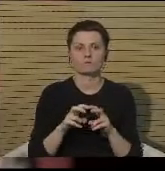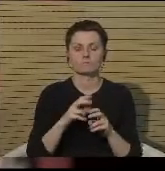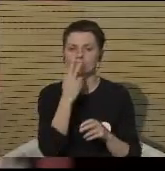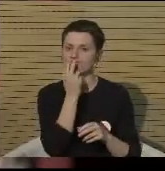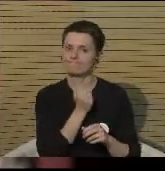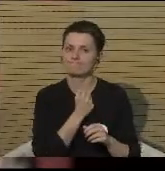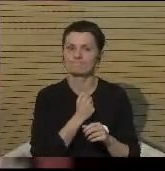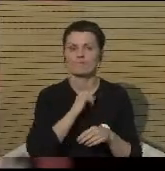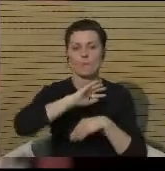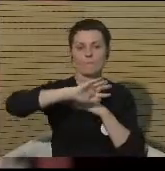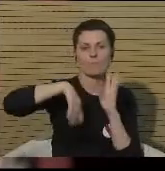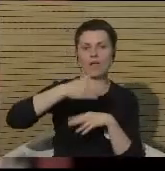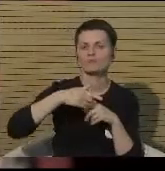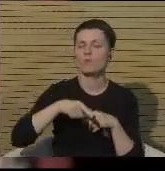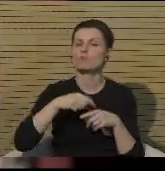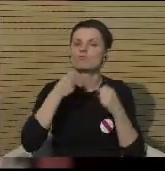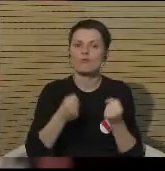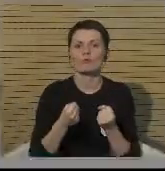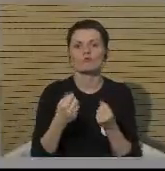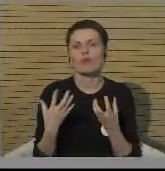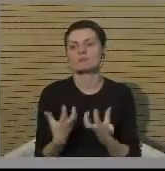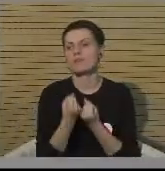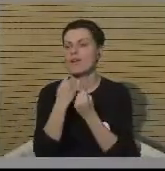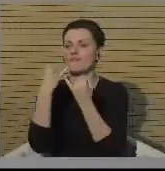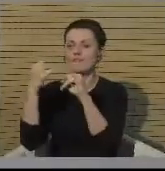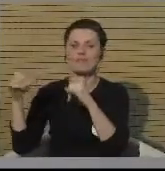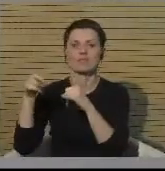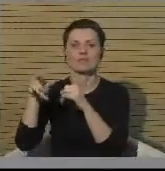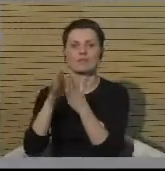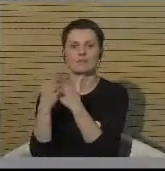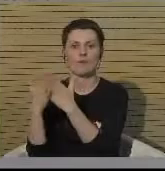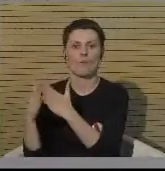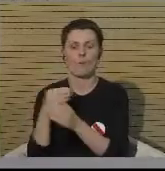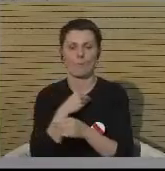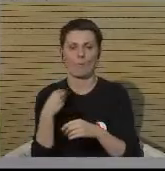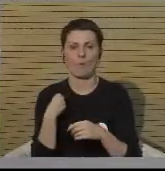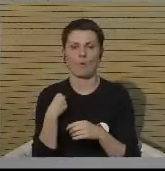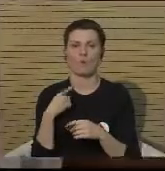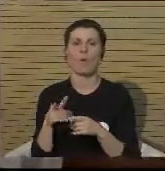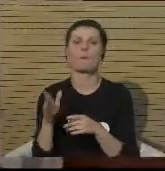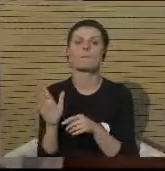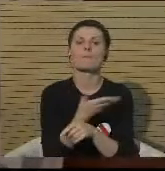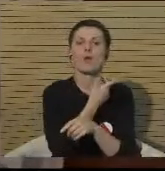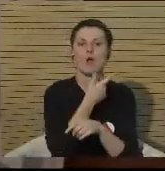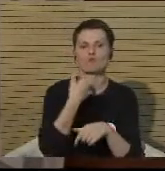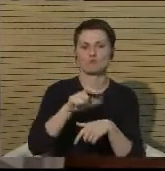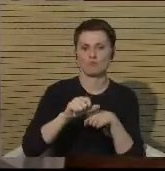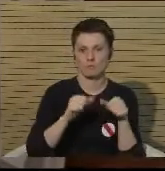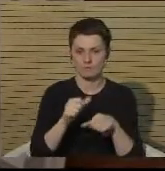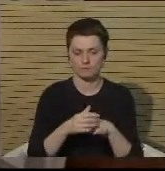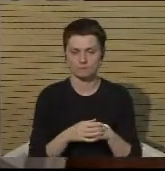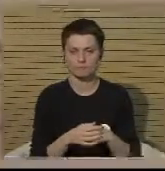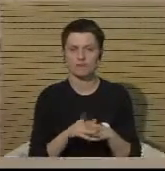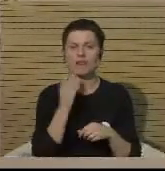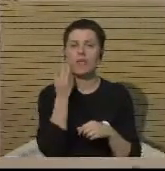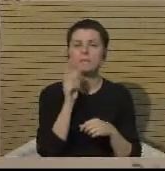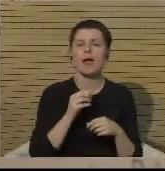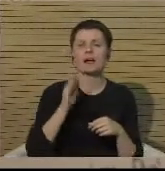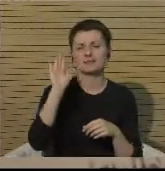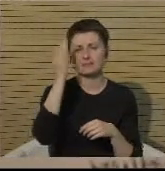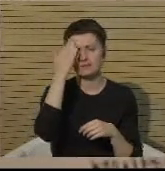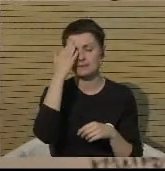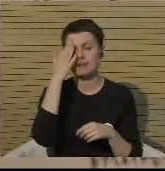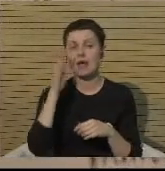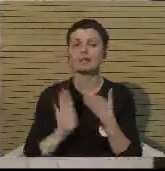prose, Russian prose, and it was a mixture that it's very difficult to find in Polish literature of the 19th